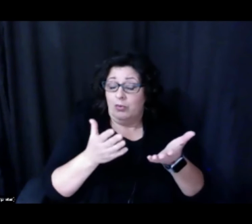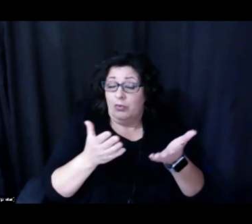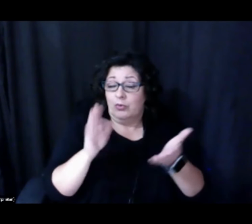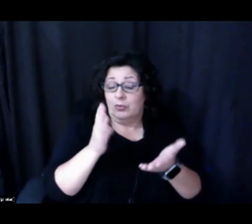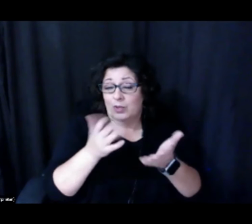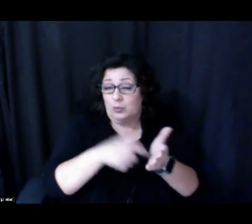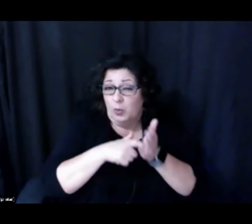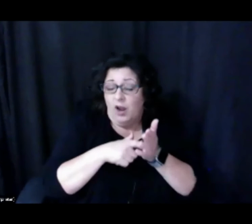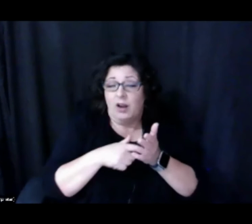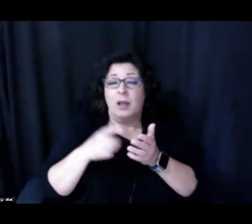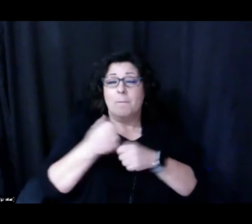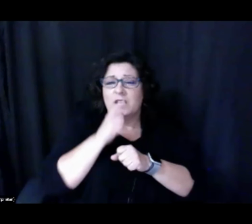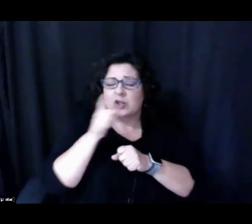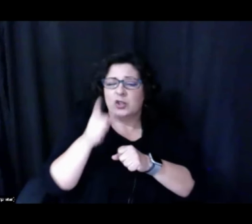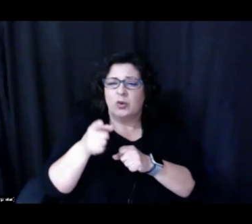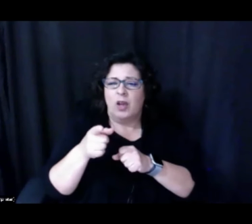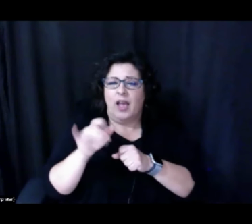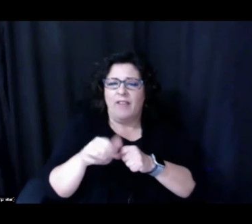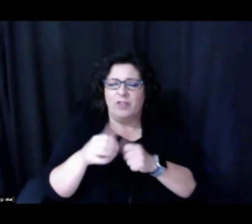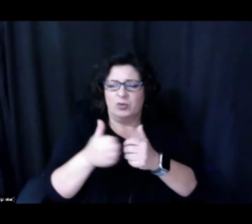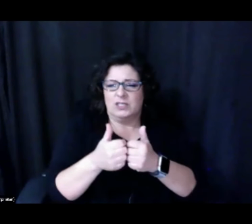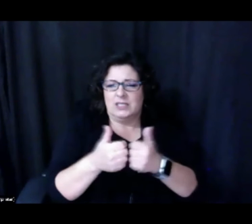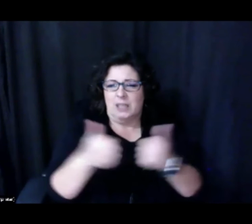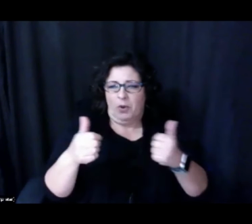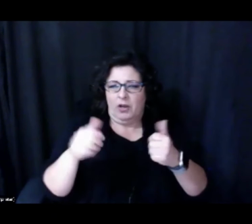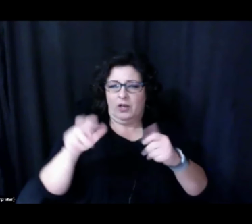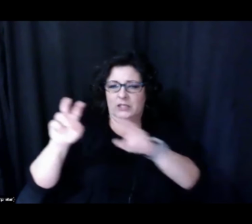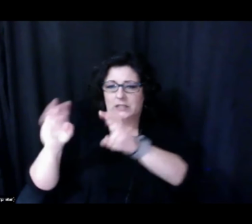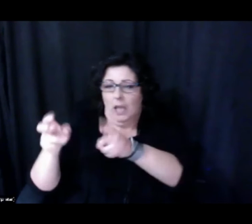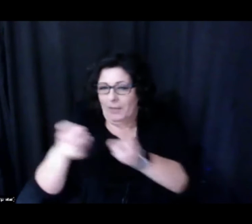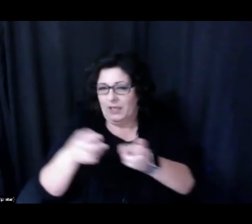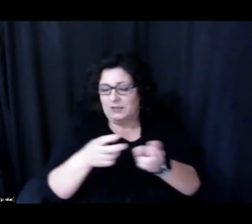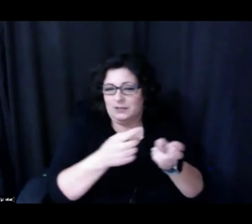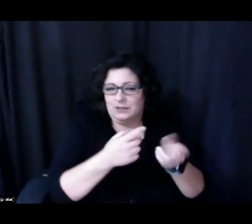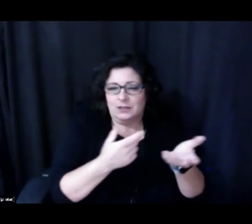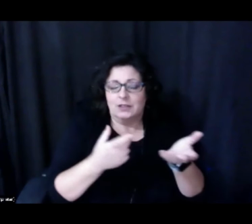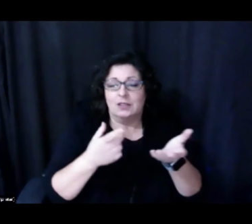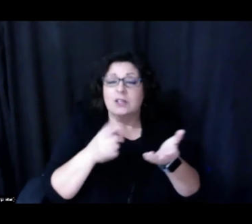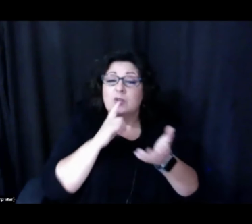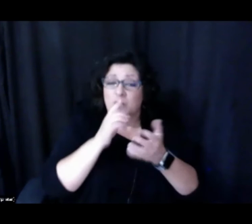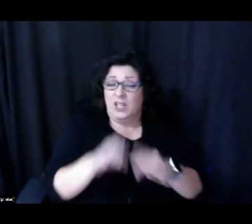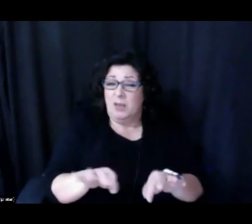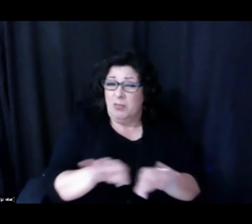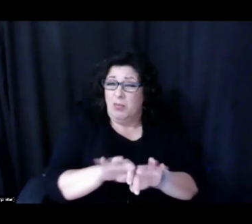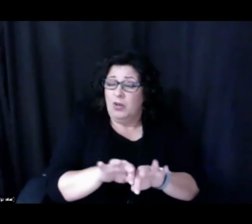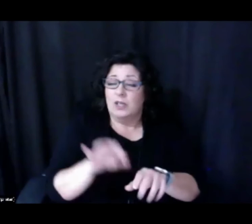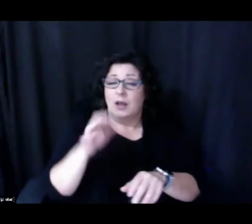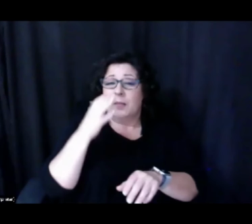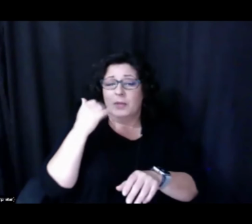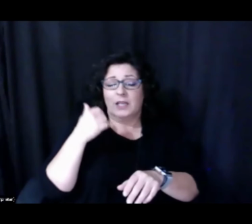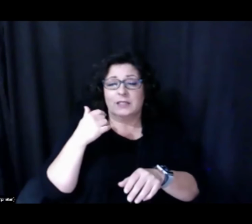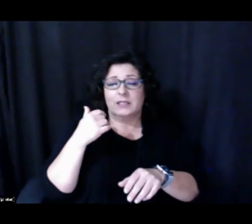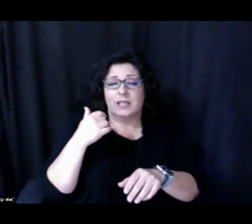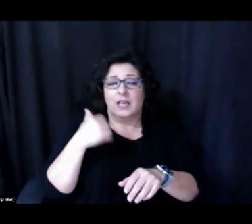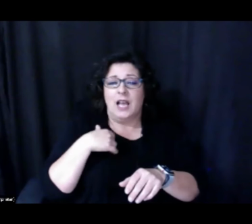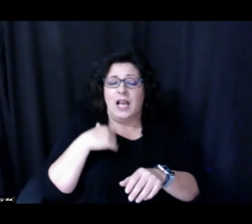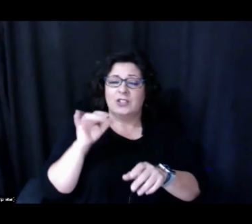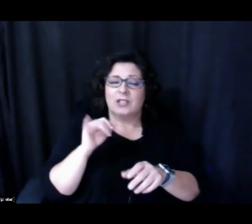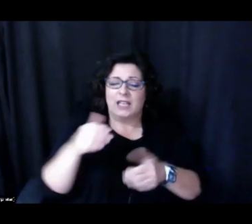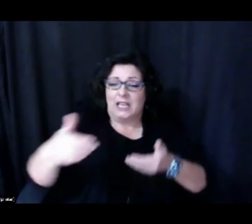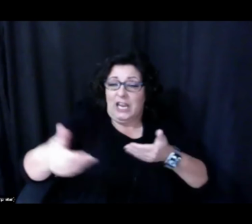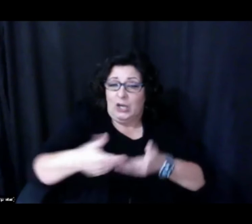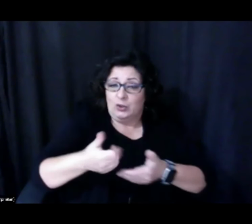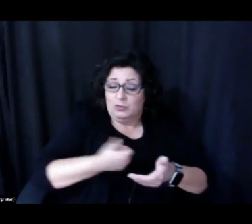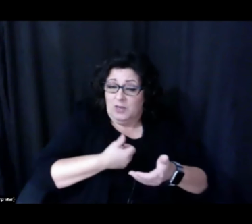Making sure that you have those as kind of separate topics is really important. And so I just like to introduce